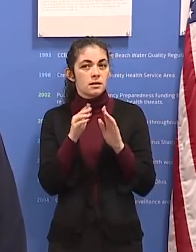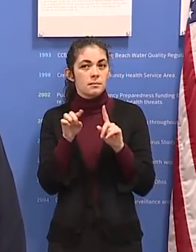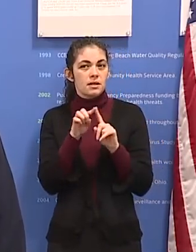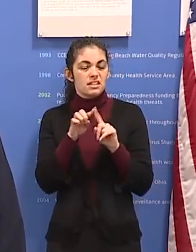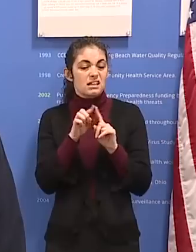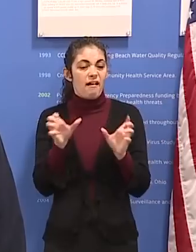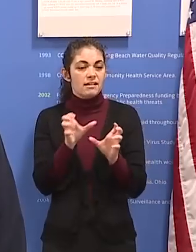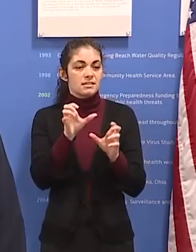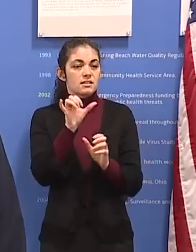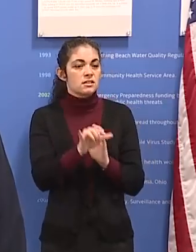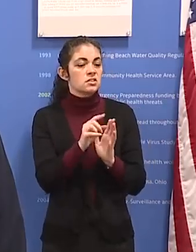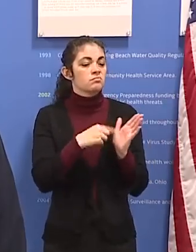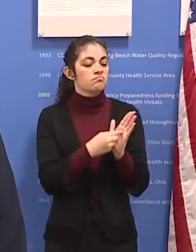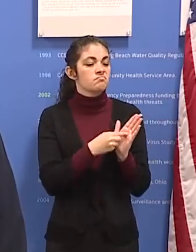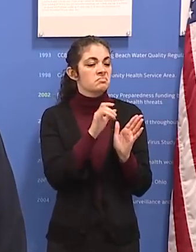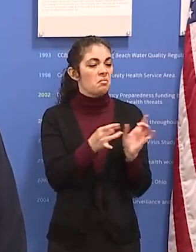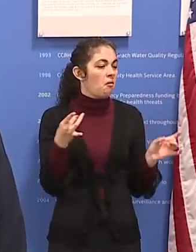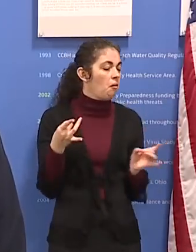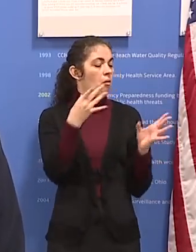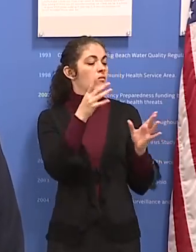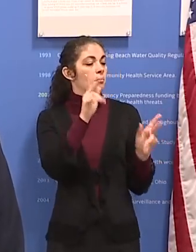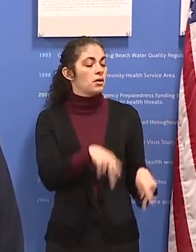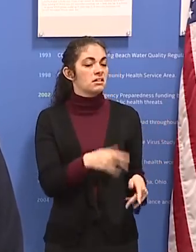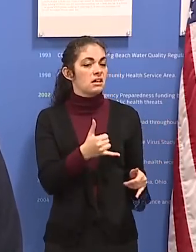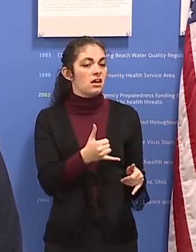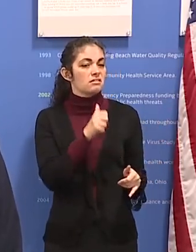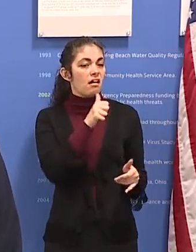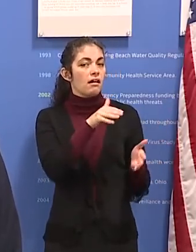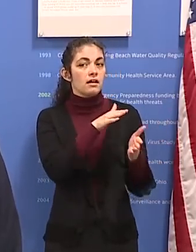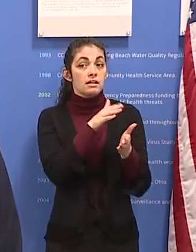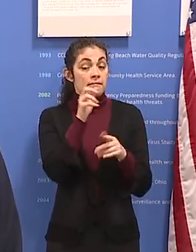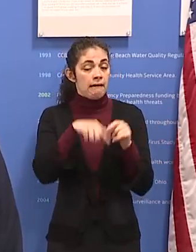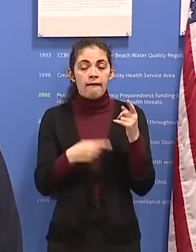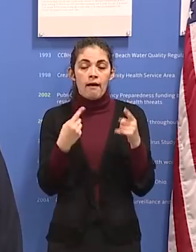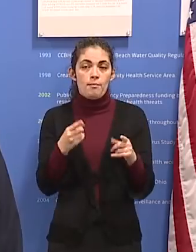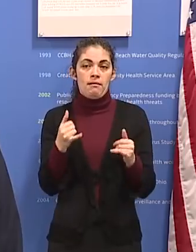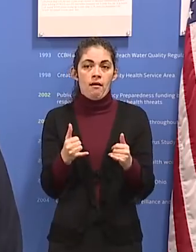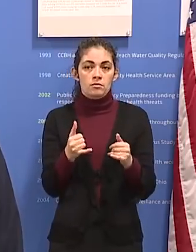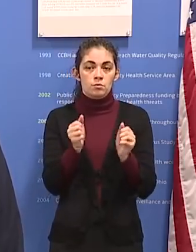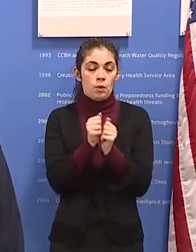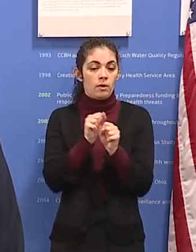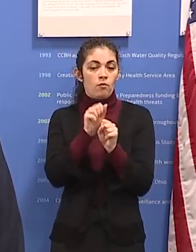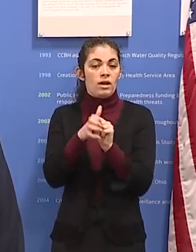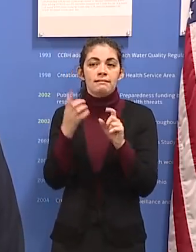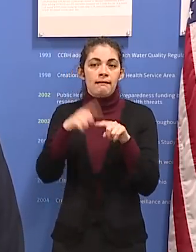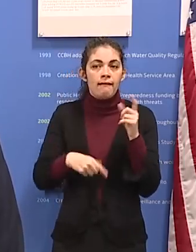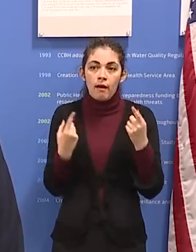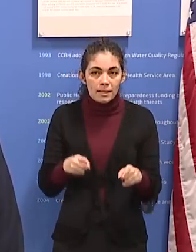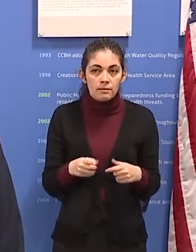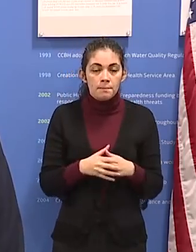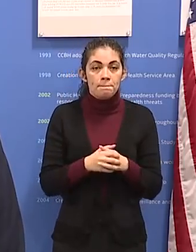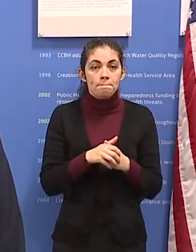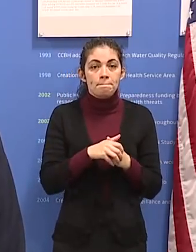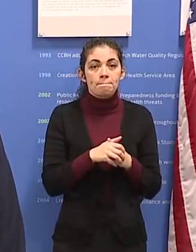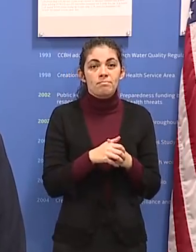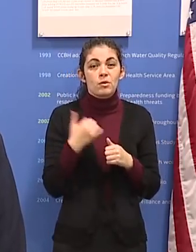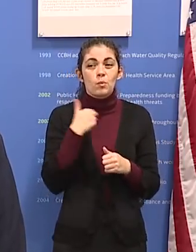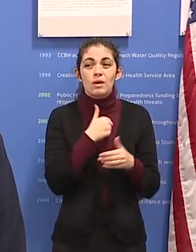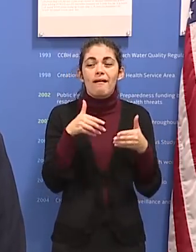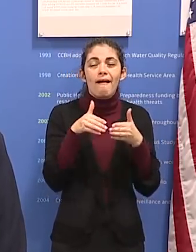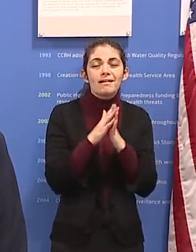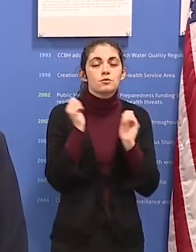treating people horribly, that cannot happen in this moment in this community. It cannot happen. And so we ask